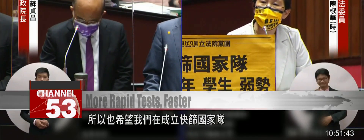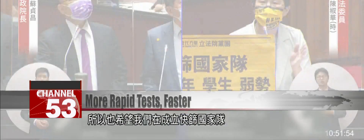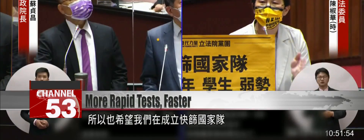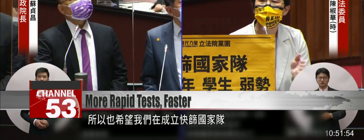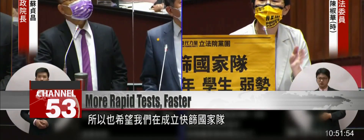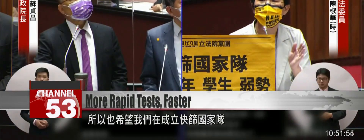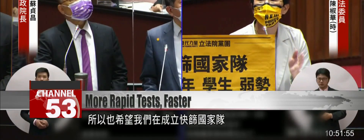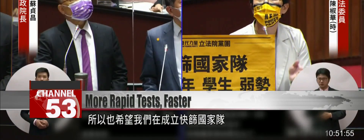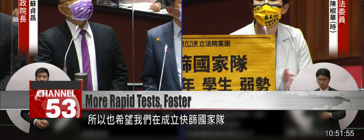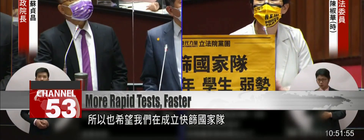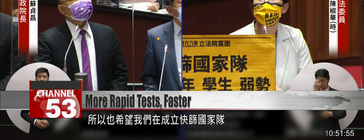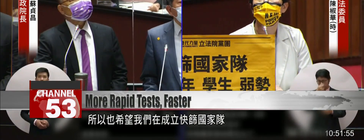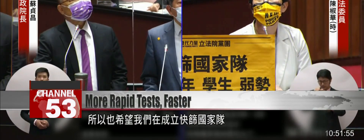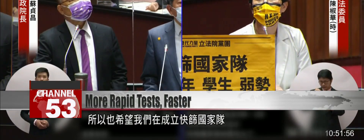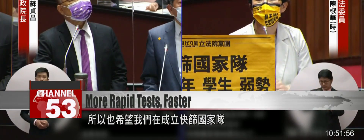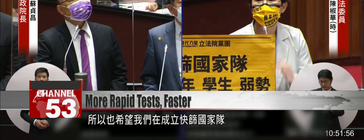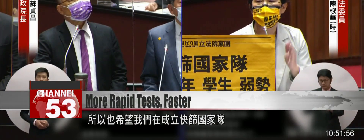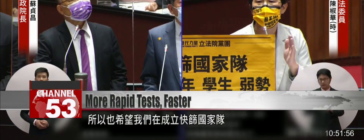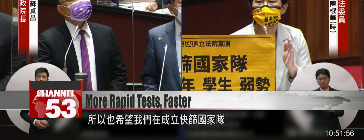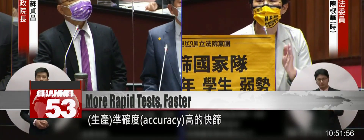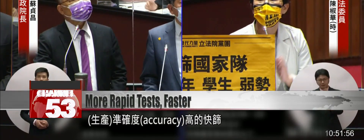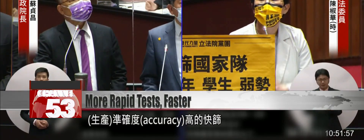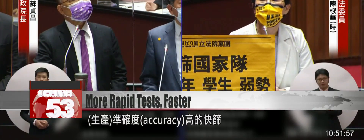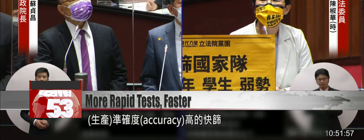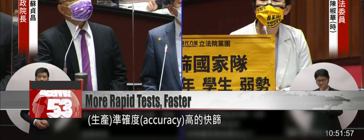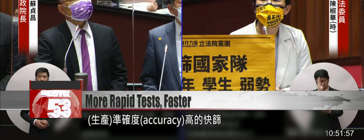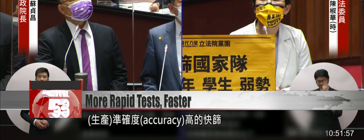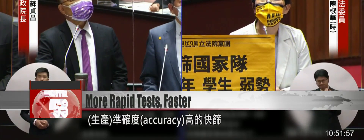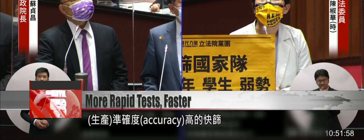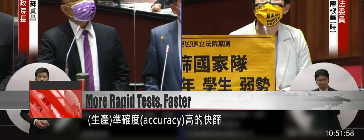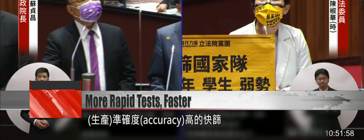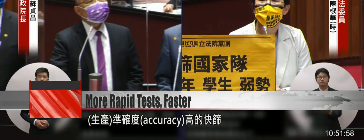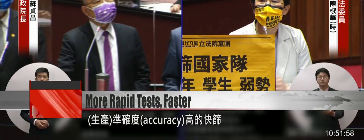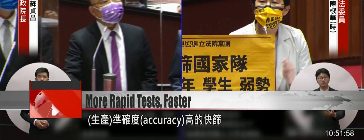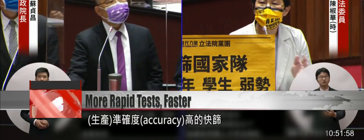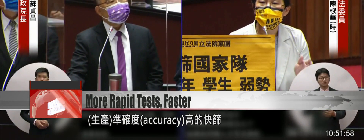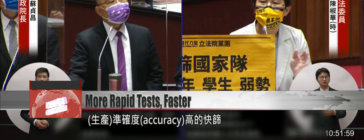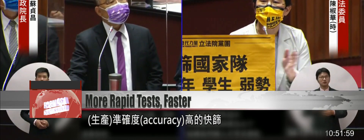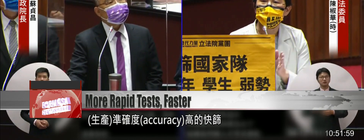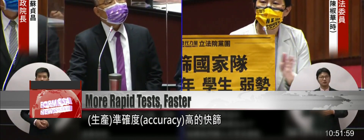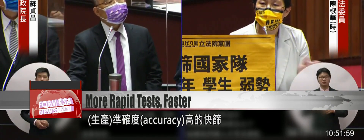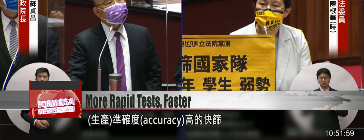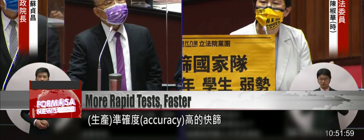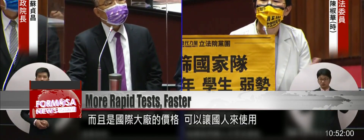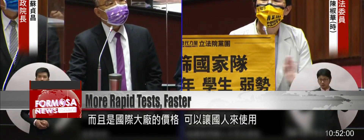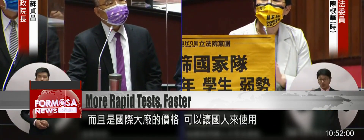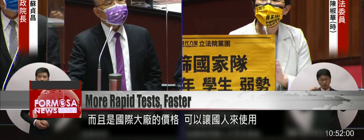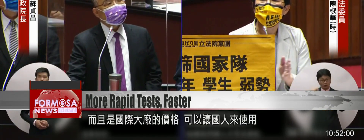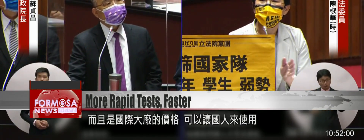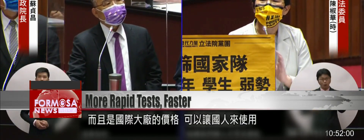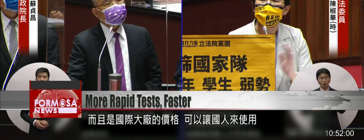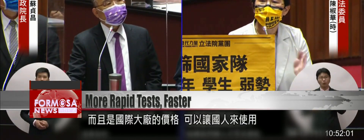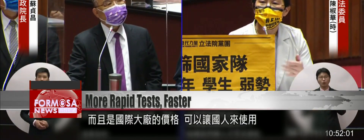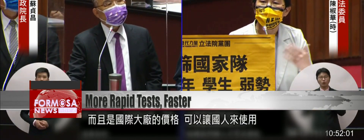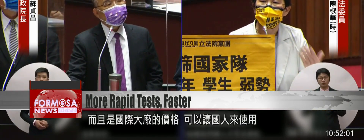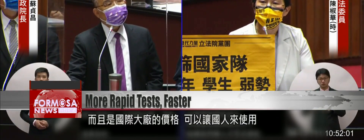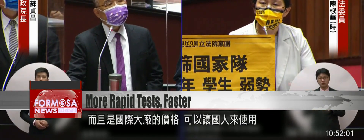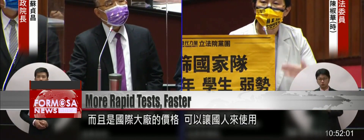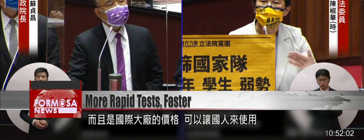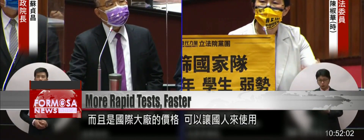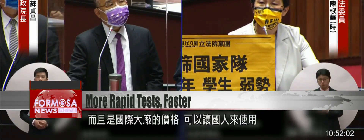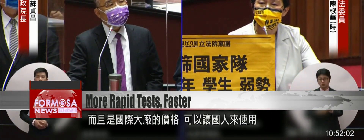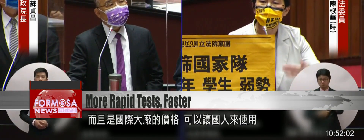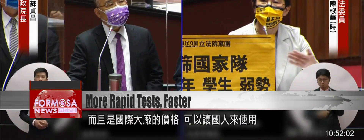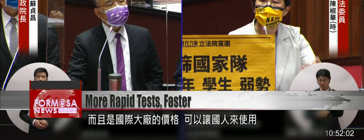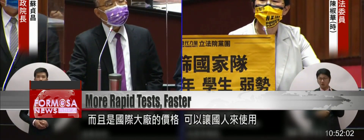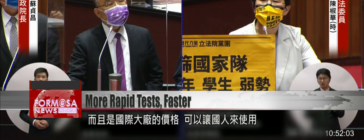that by establishing this rapid testing national team, we can produce high-accuracy tests that cost the same as international brands, so that everyone can have